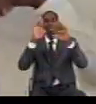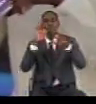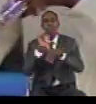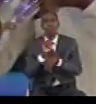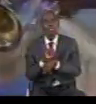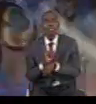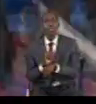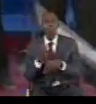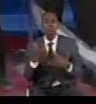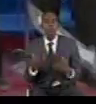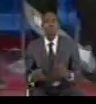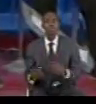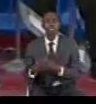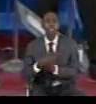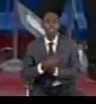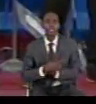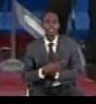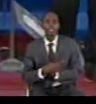a